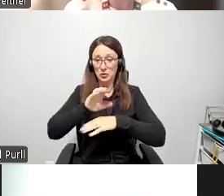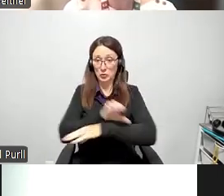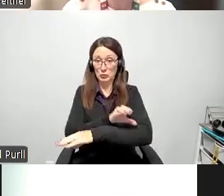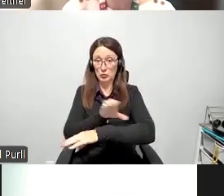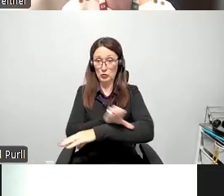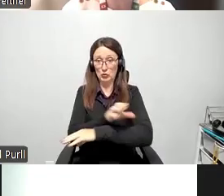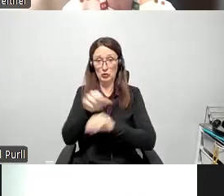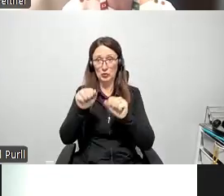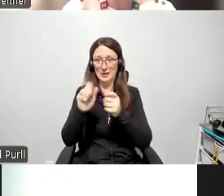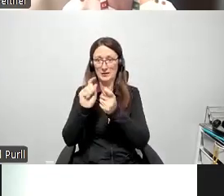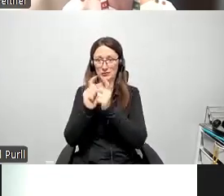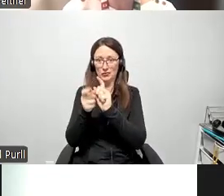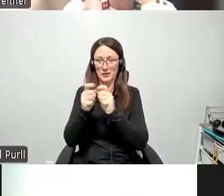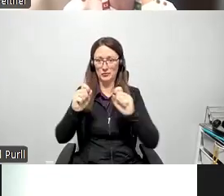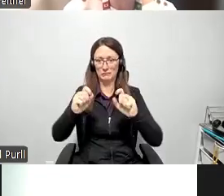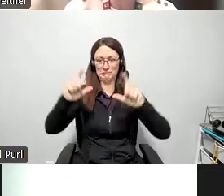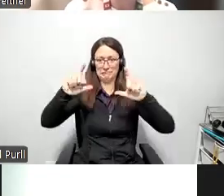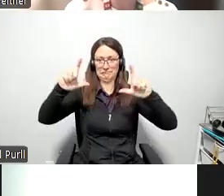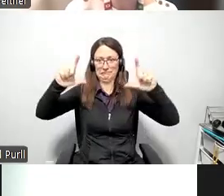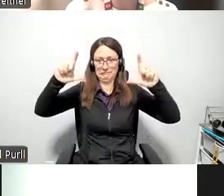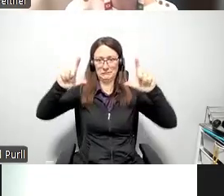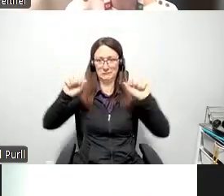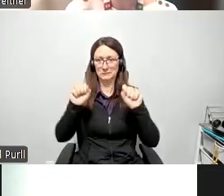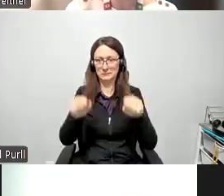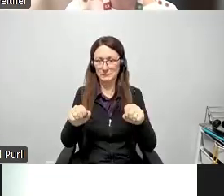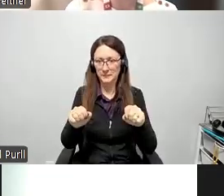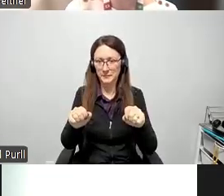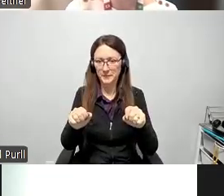should be able to change the sizes there.